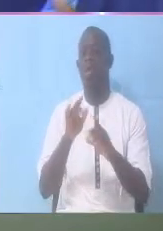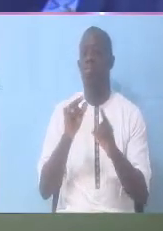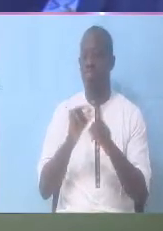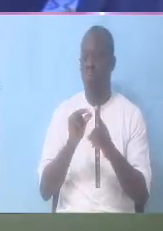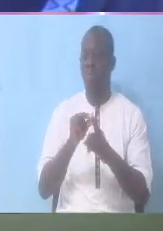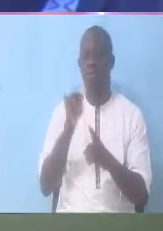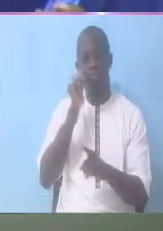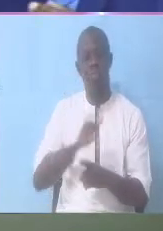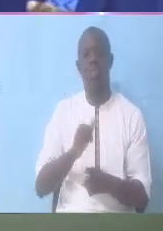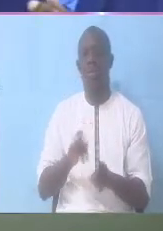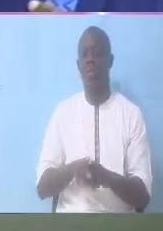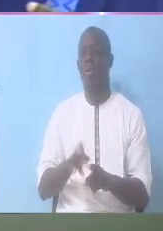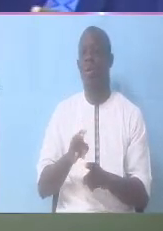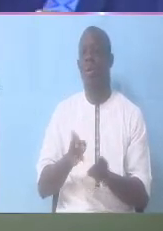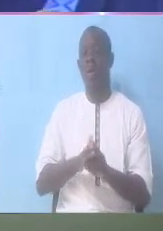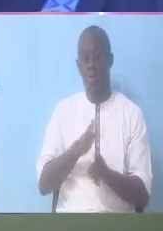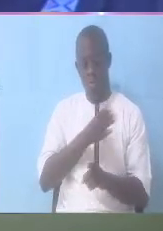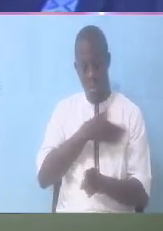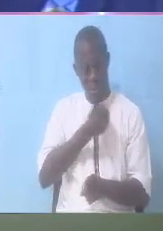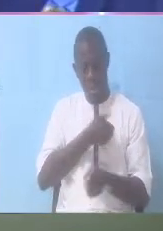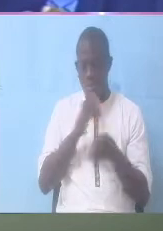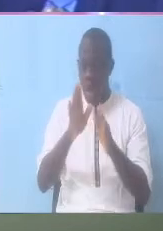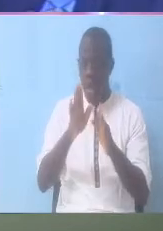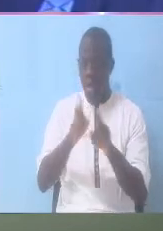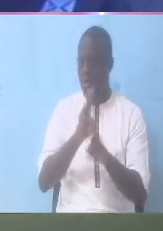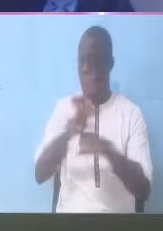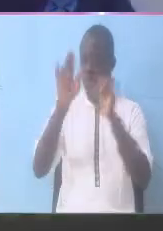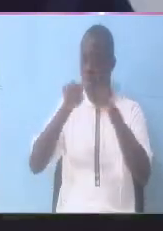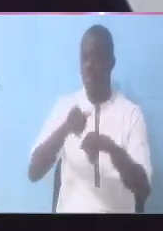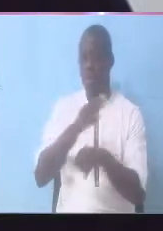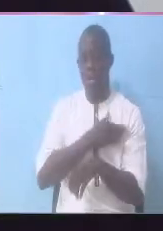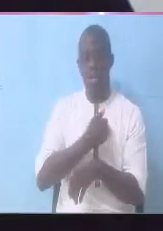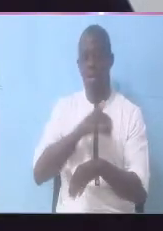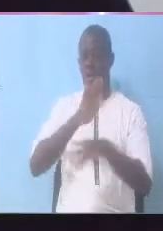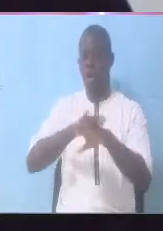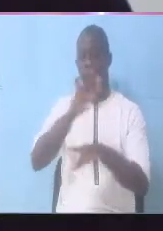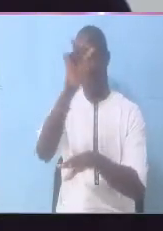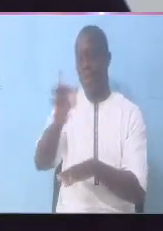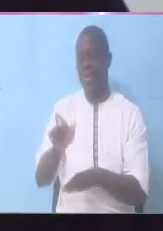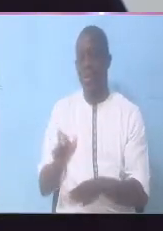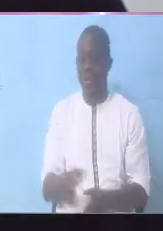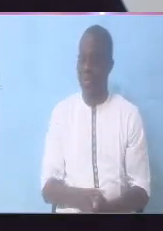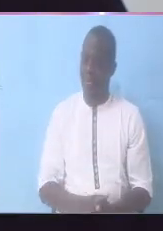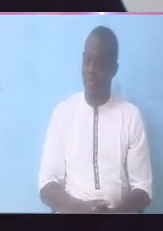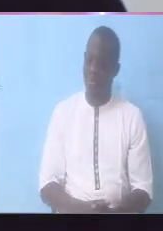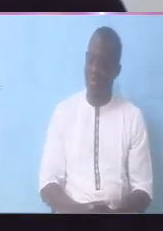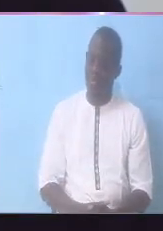were treated in a very inhumane manner. Yes, that was very bad.